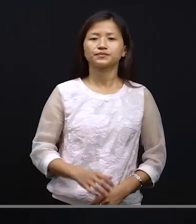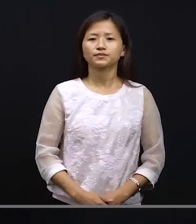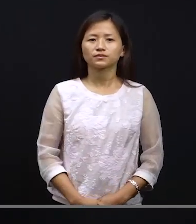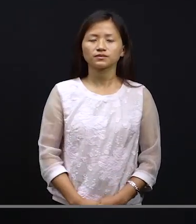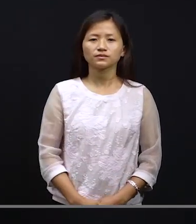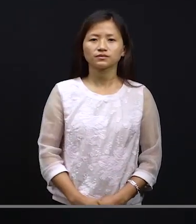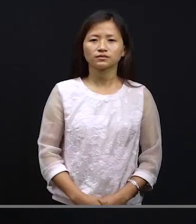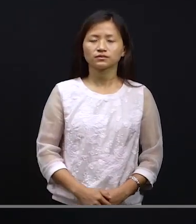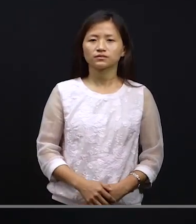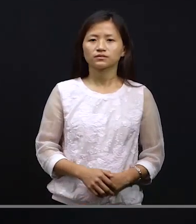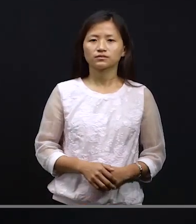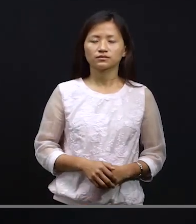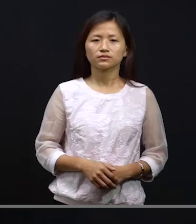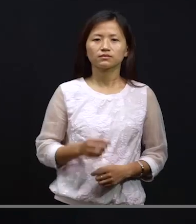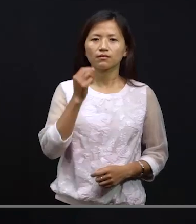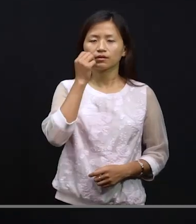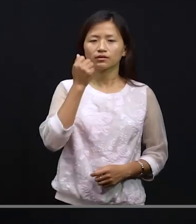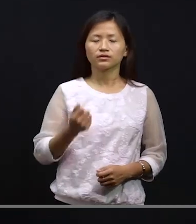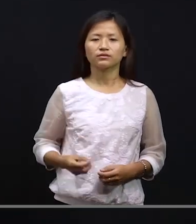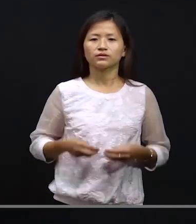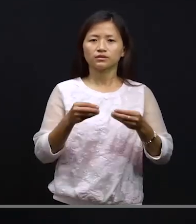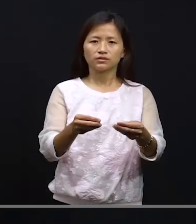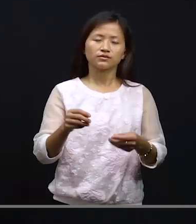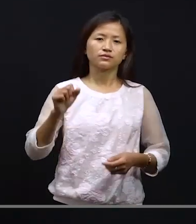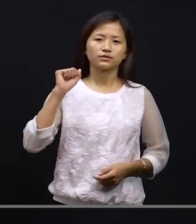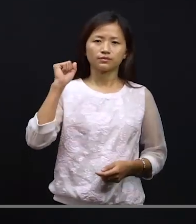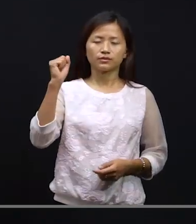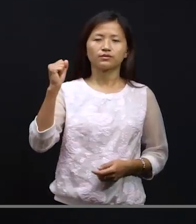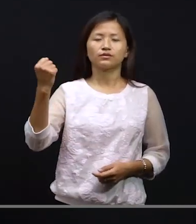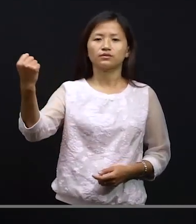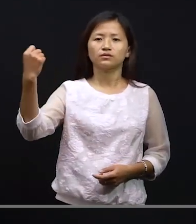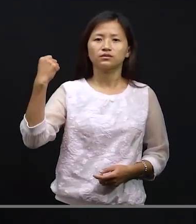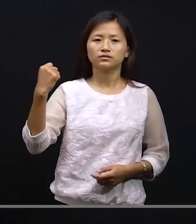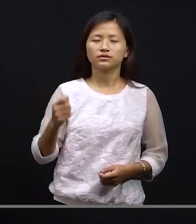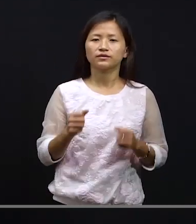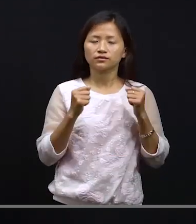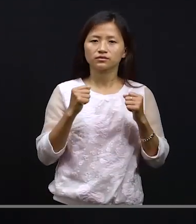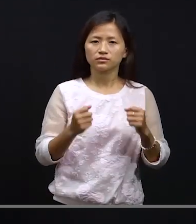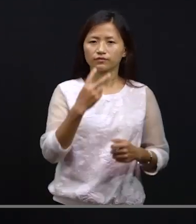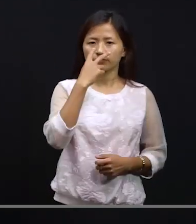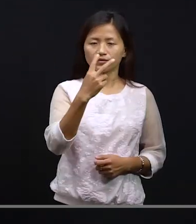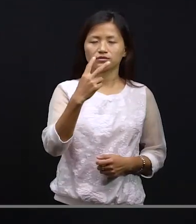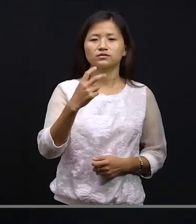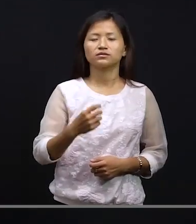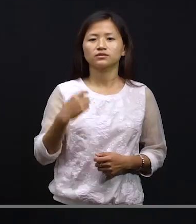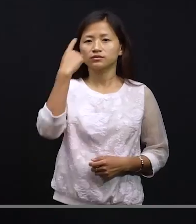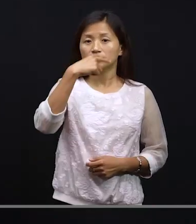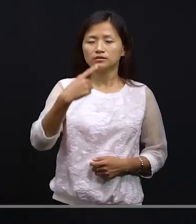not give himself to power, even in spite of the difficulties that he faces in his